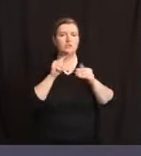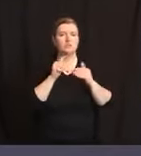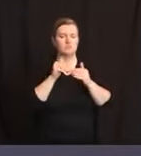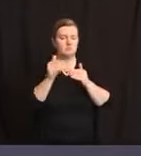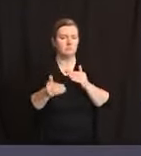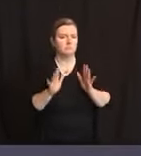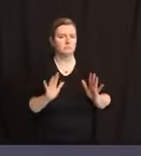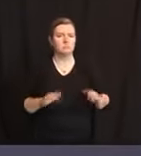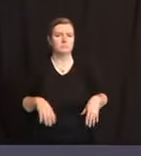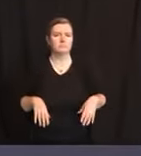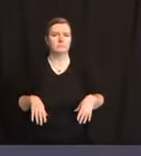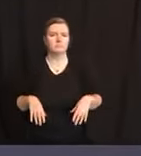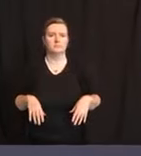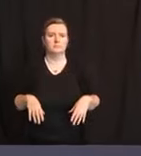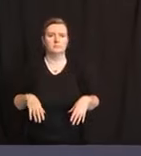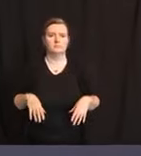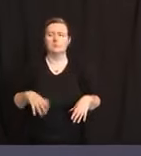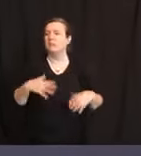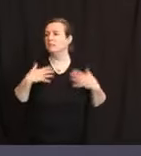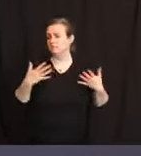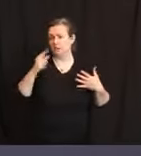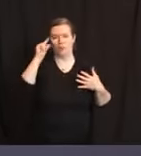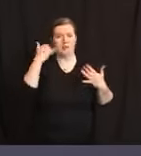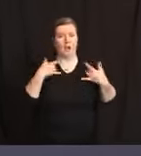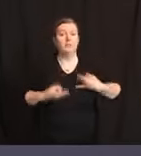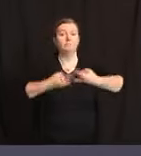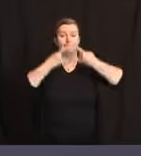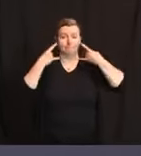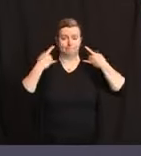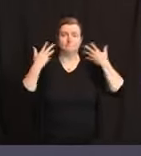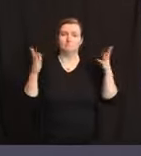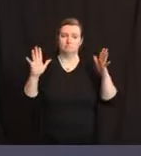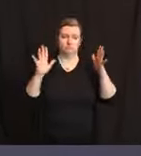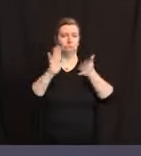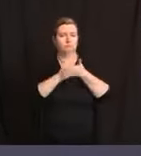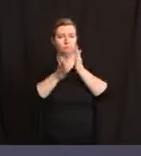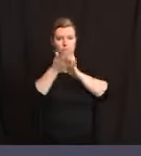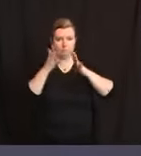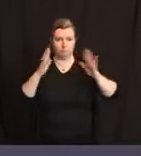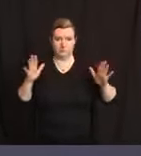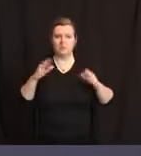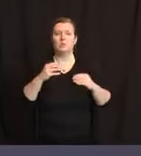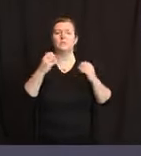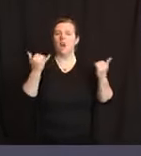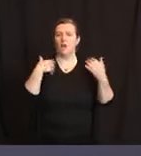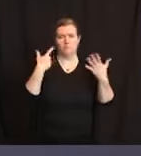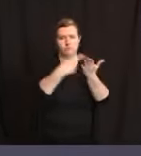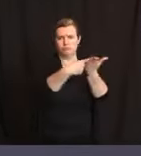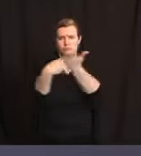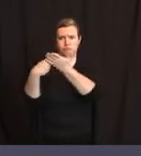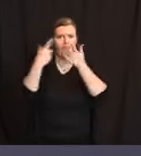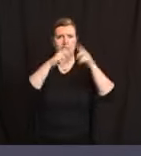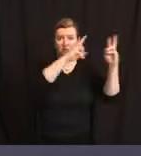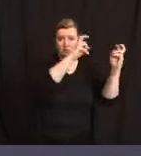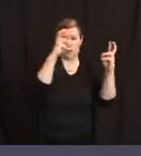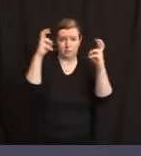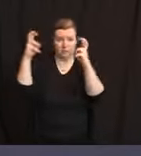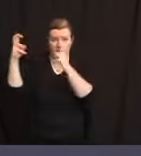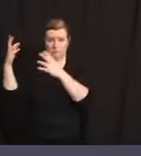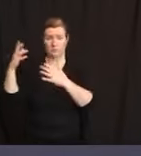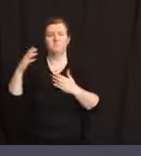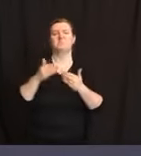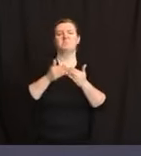up as I say farewells. So we covered a lot of ground today, and my guess is we'll cover a lot of ground in the next couple of days. We've got at